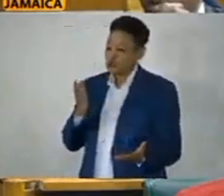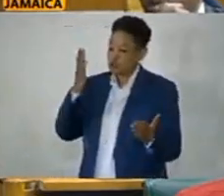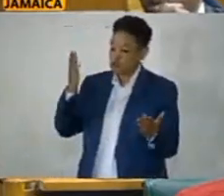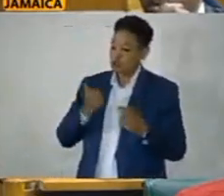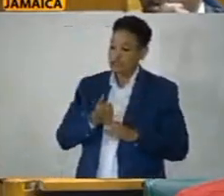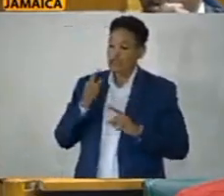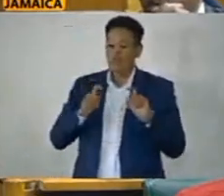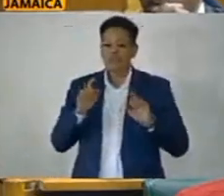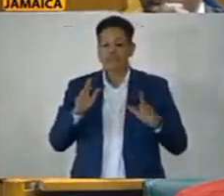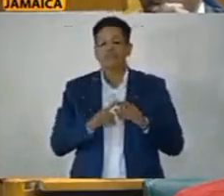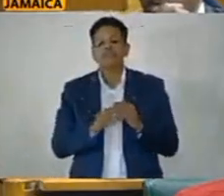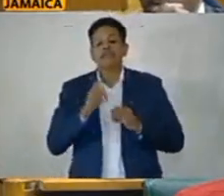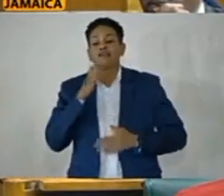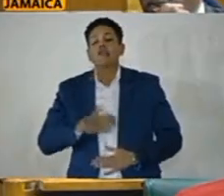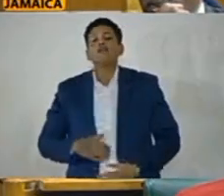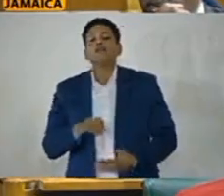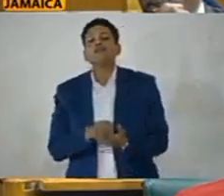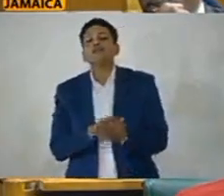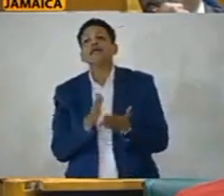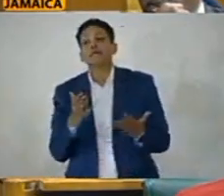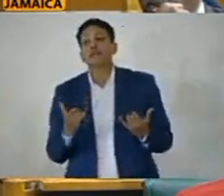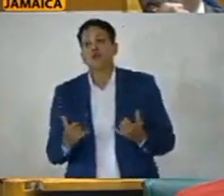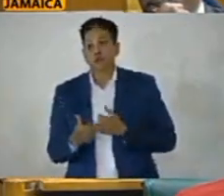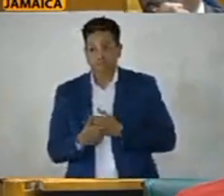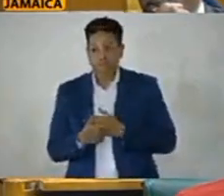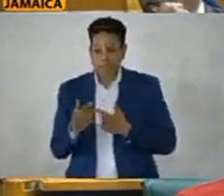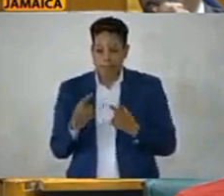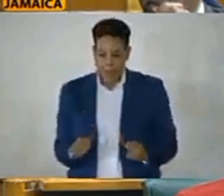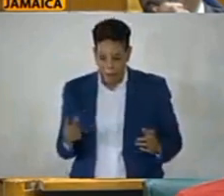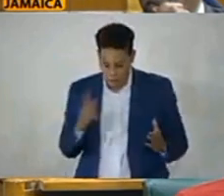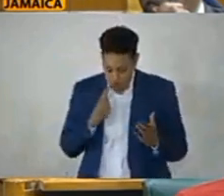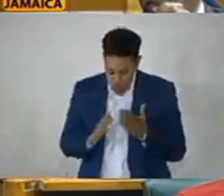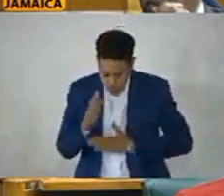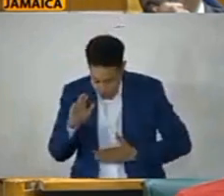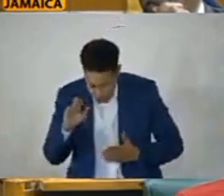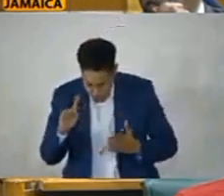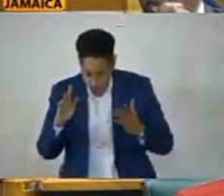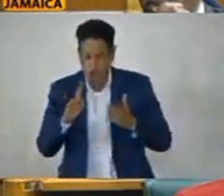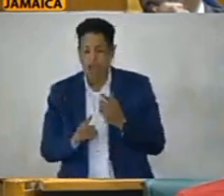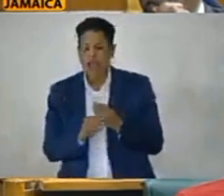to table at this time through the clerk and